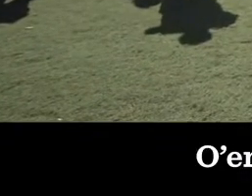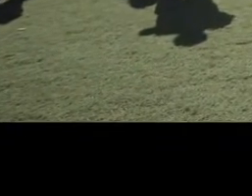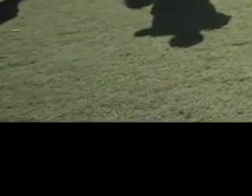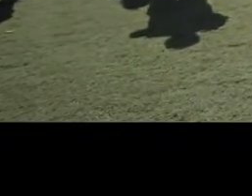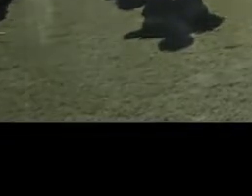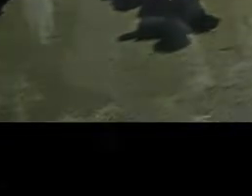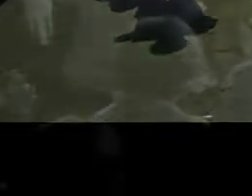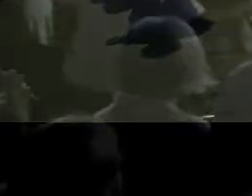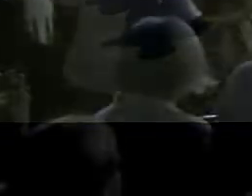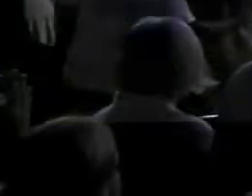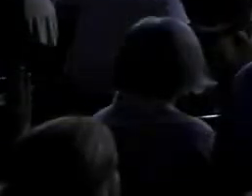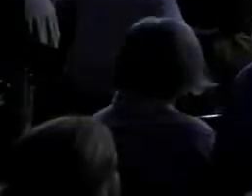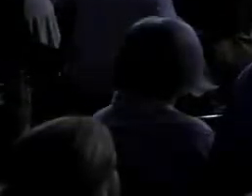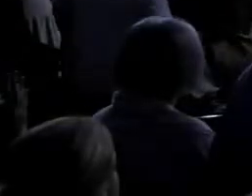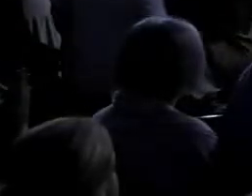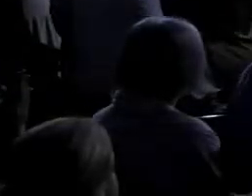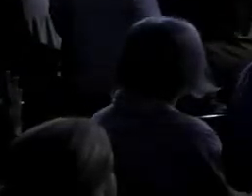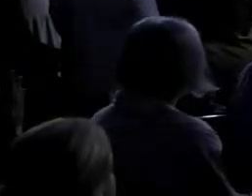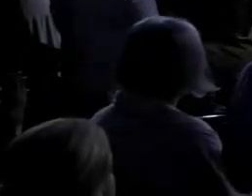brave?